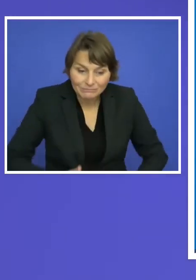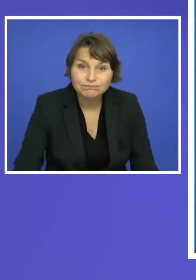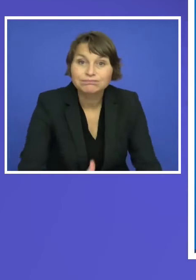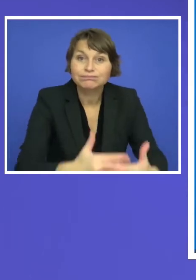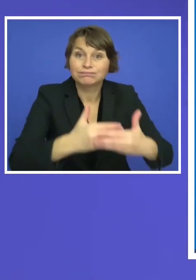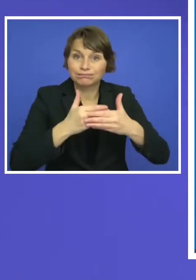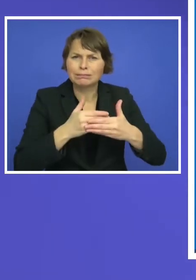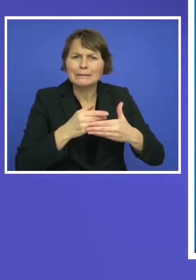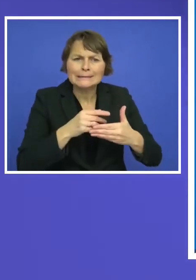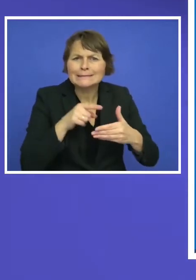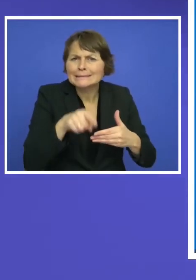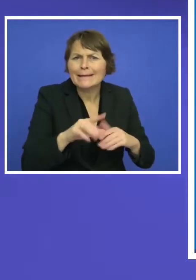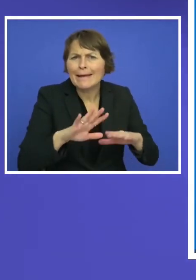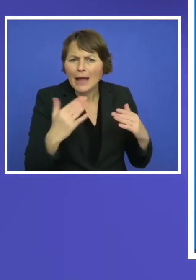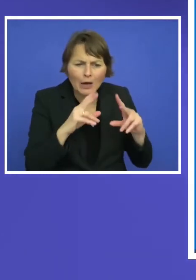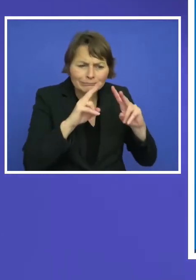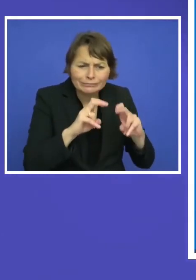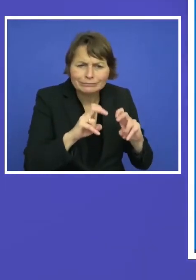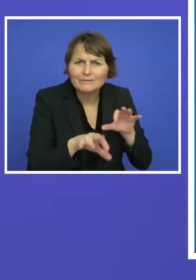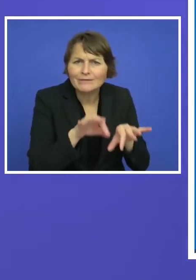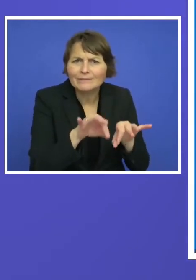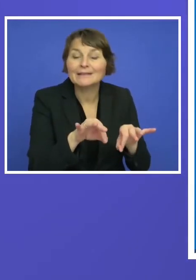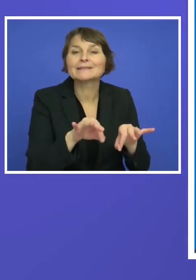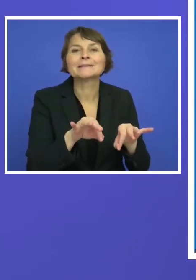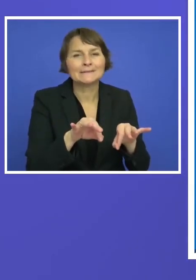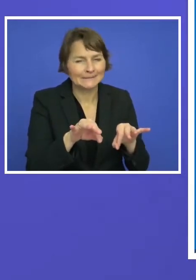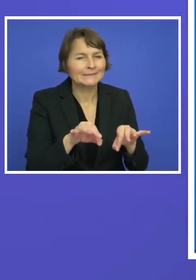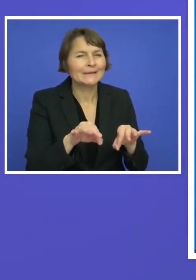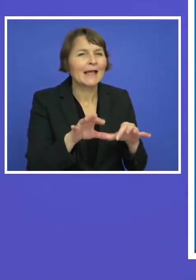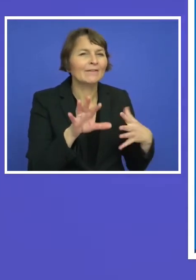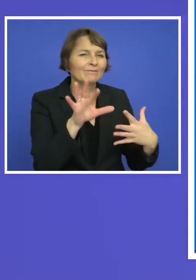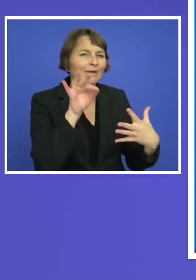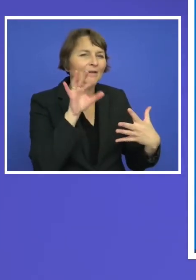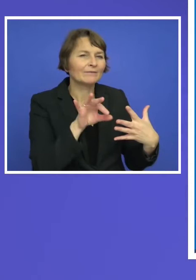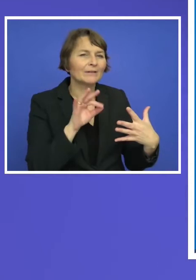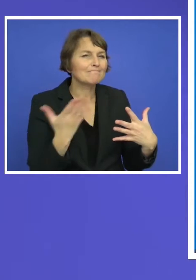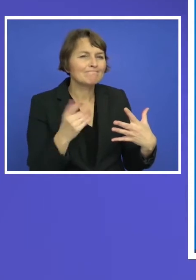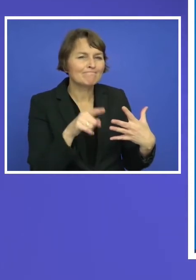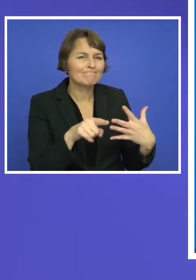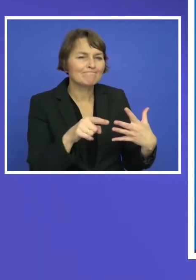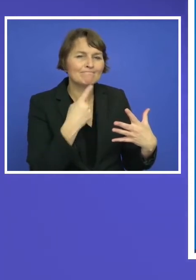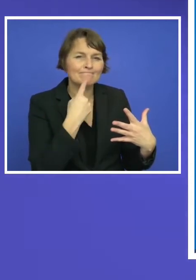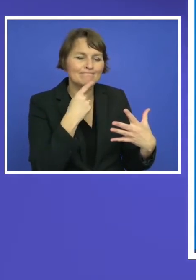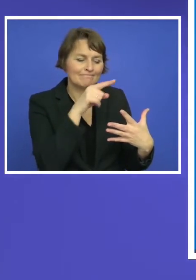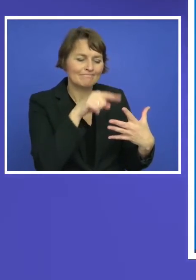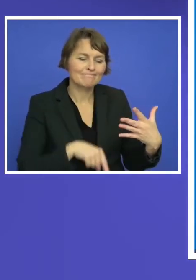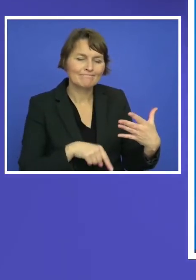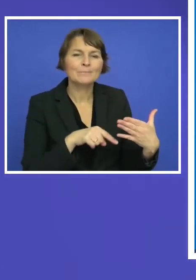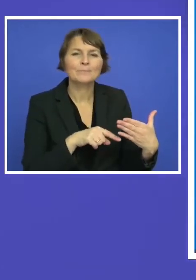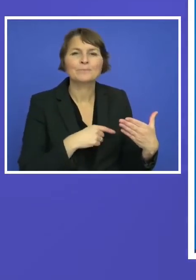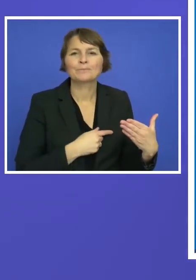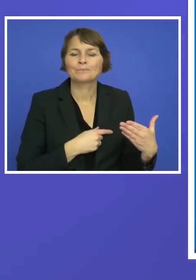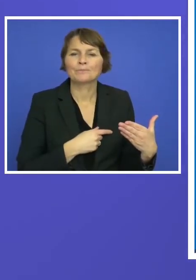in Morocco. And there are a number of things that are coming up from this study. Of course,